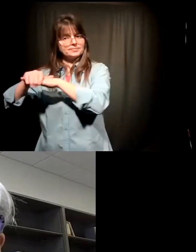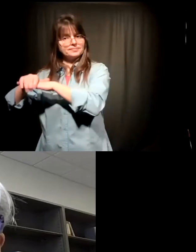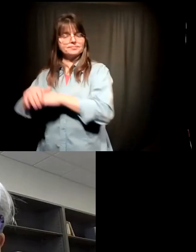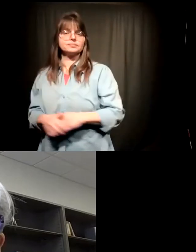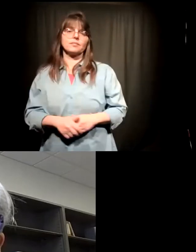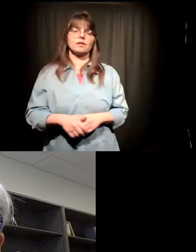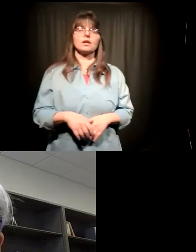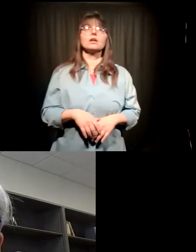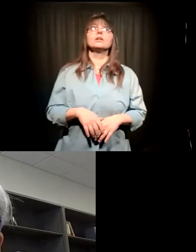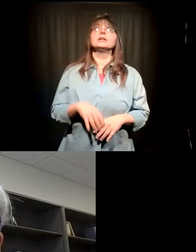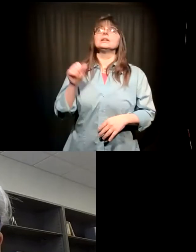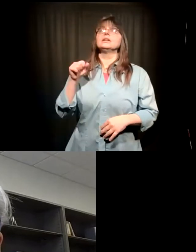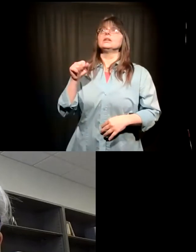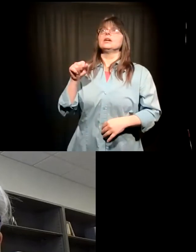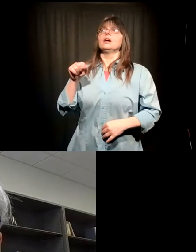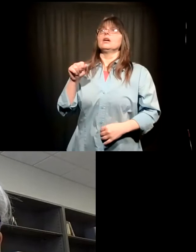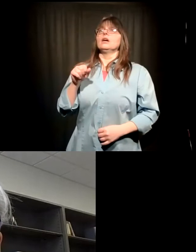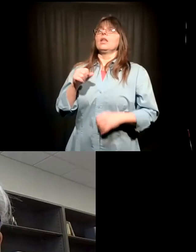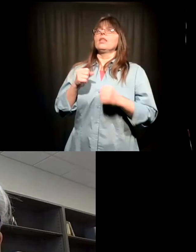I think,